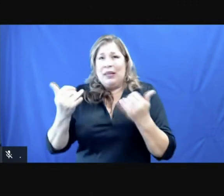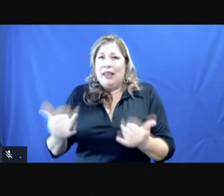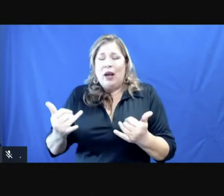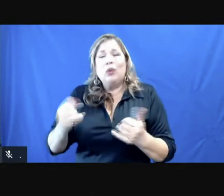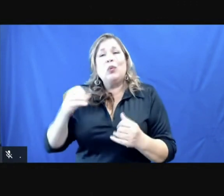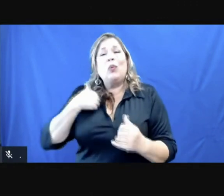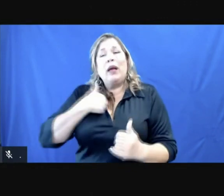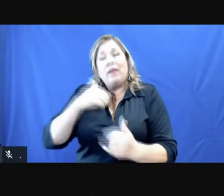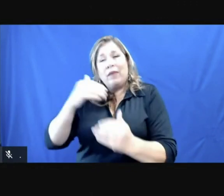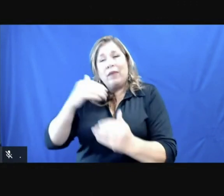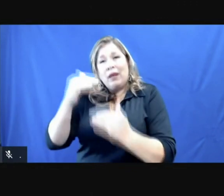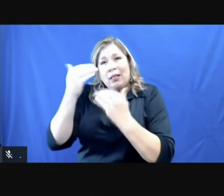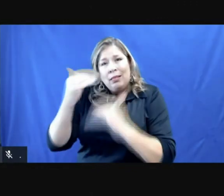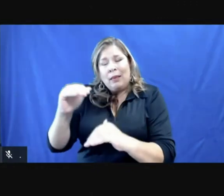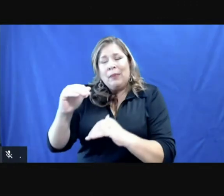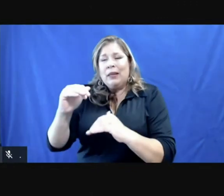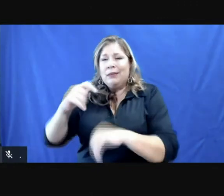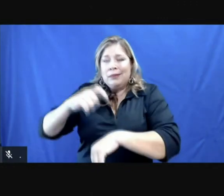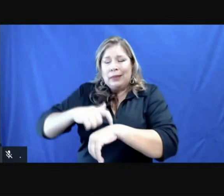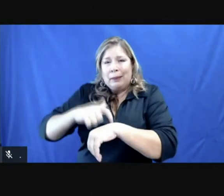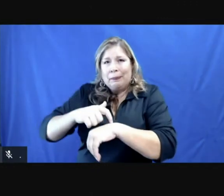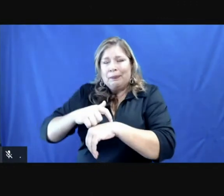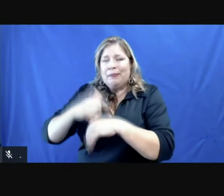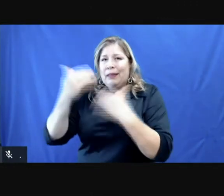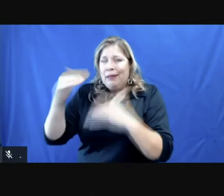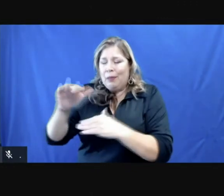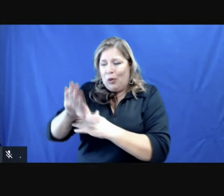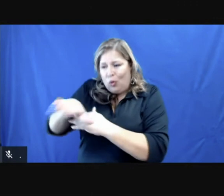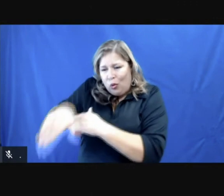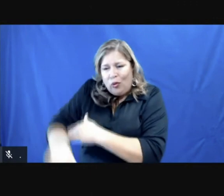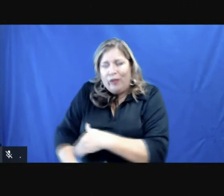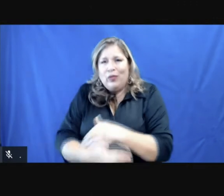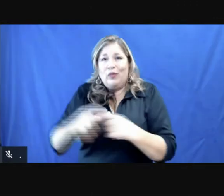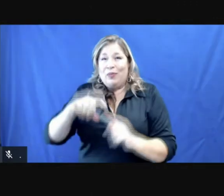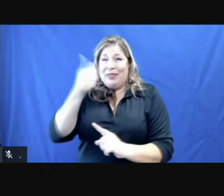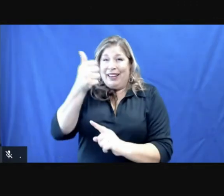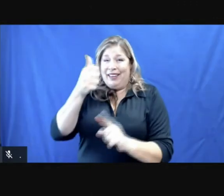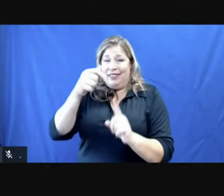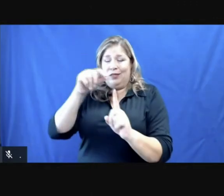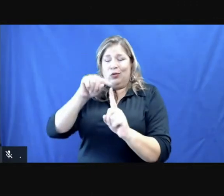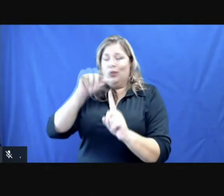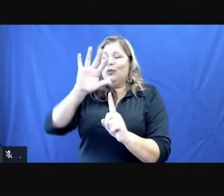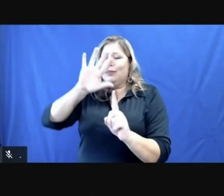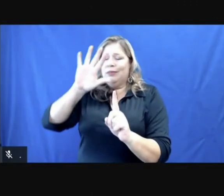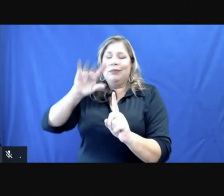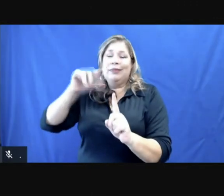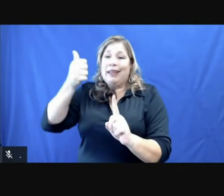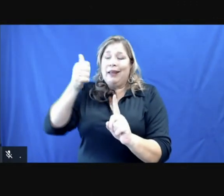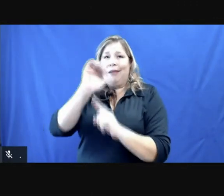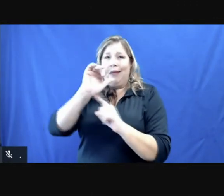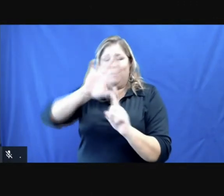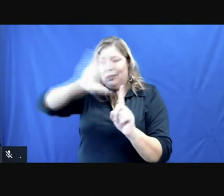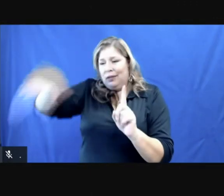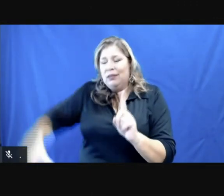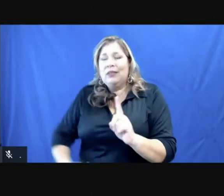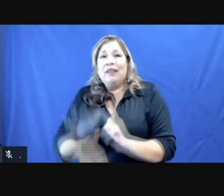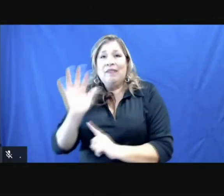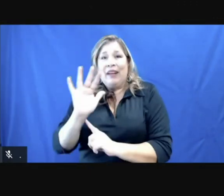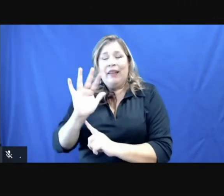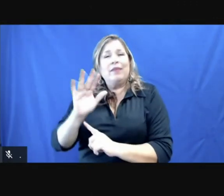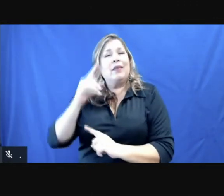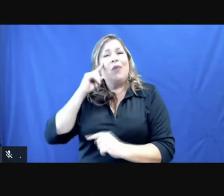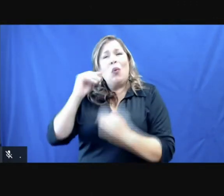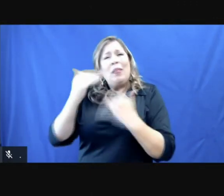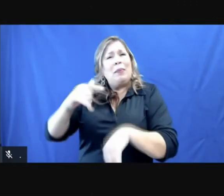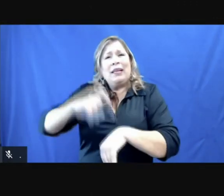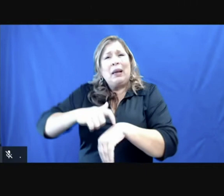applied to that purple tier, applied to a limited number of hours, and for a finite period of time over the next 30 days